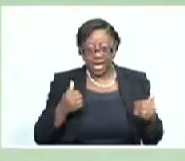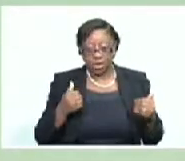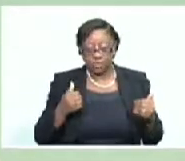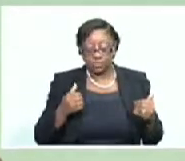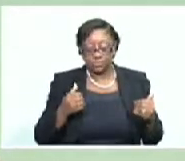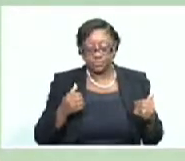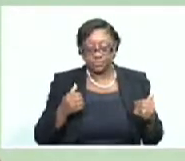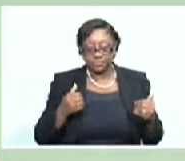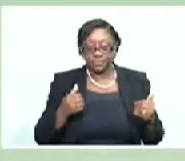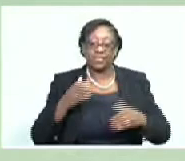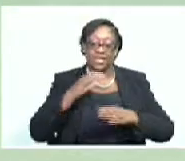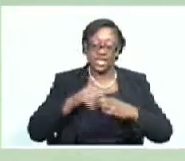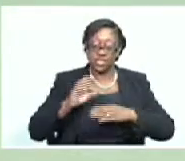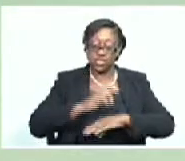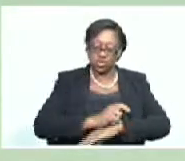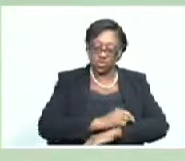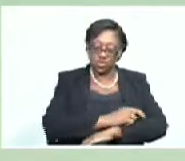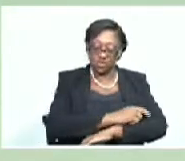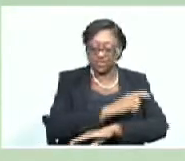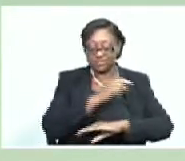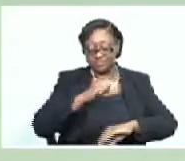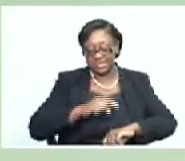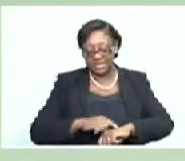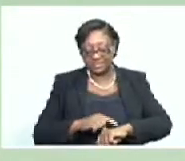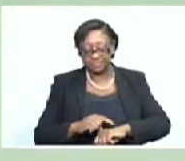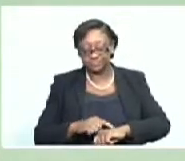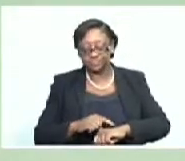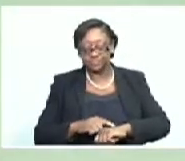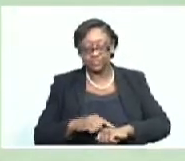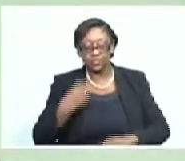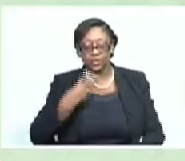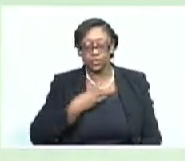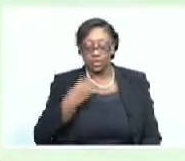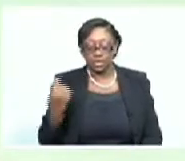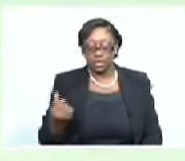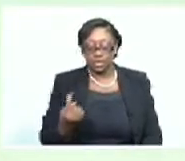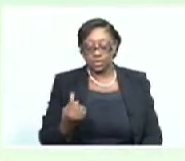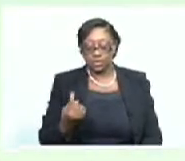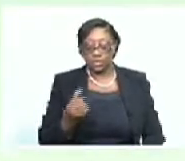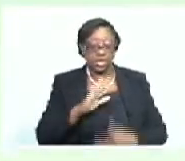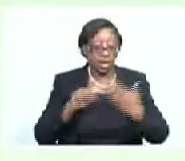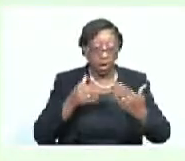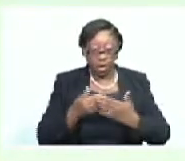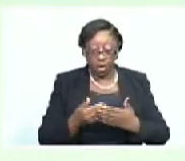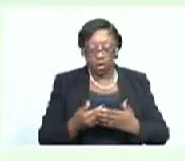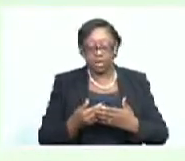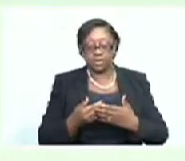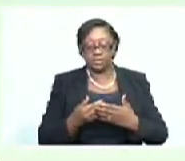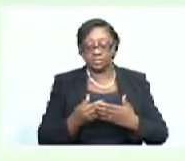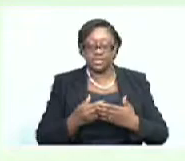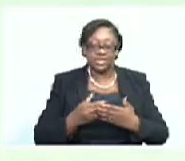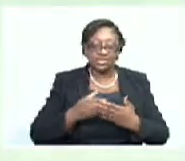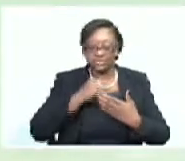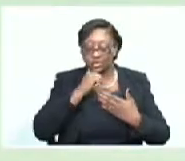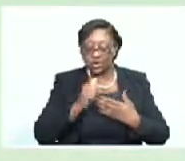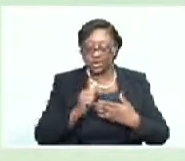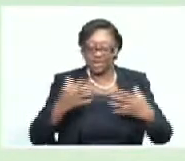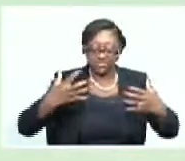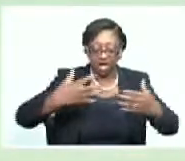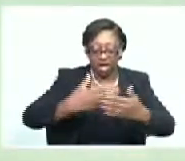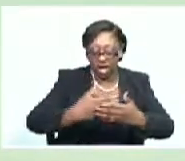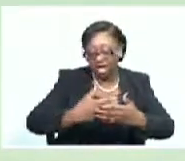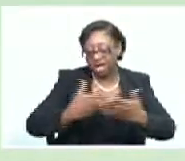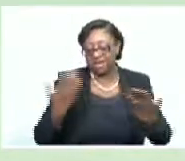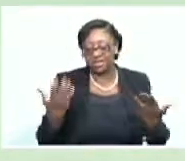know, with the, in this COVID time, you know, and we all have been, you know, away from each other, not able to give hugs and embrace the